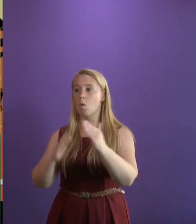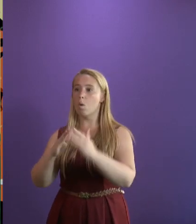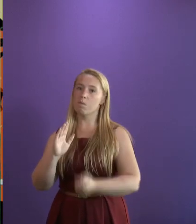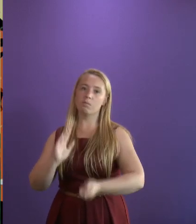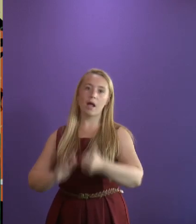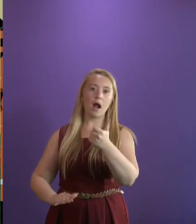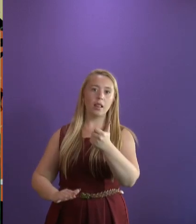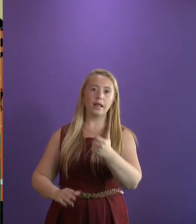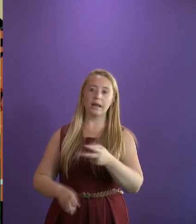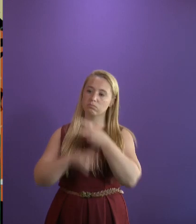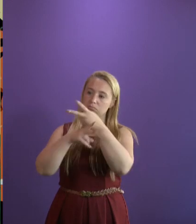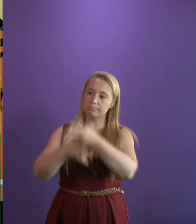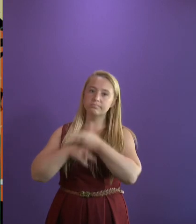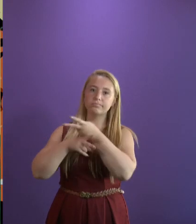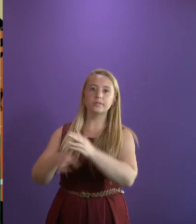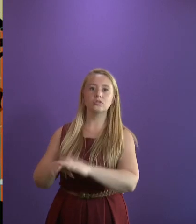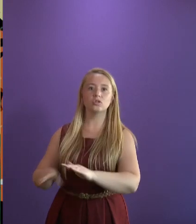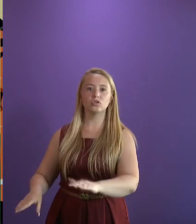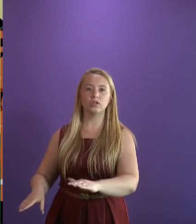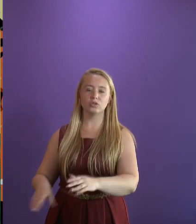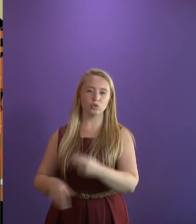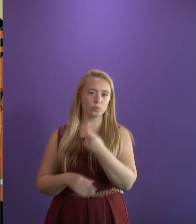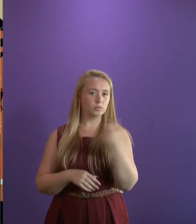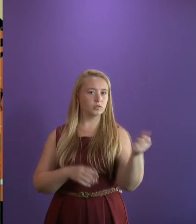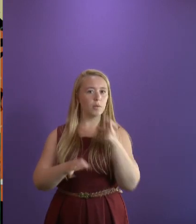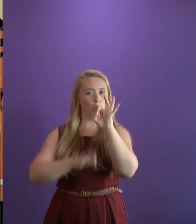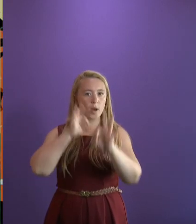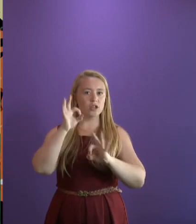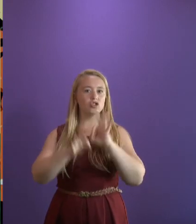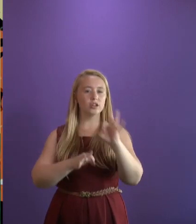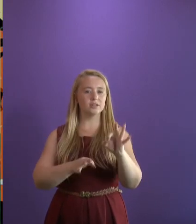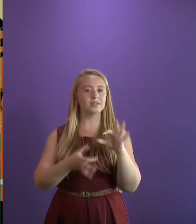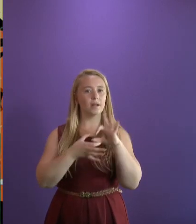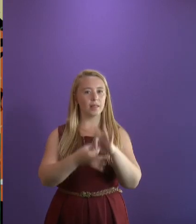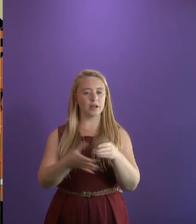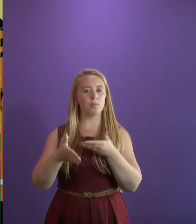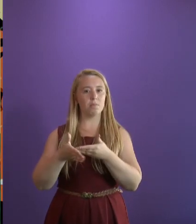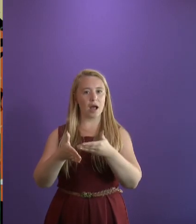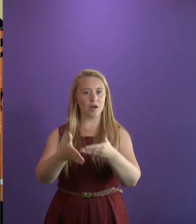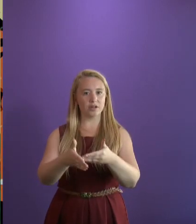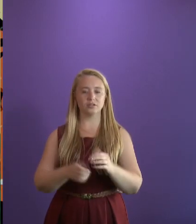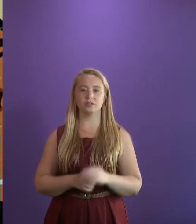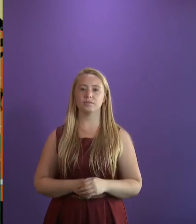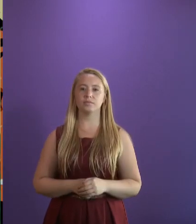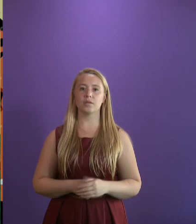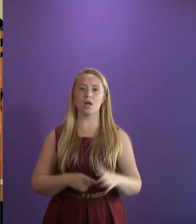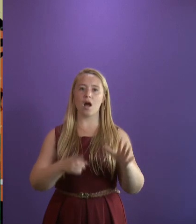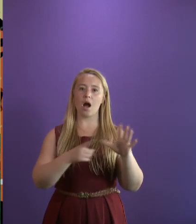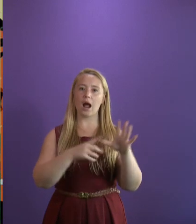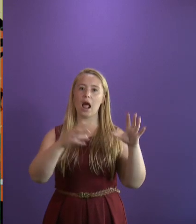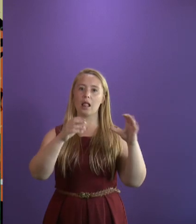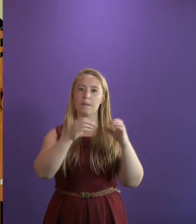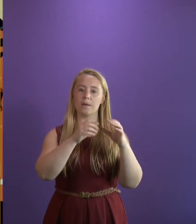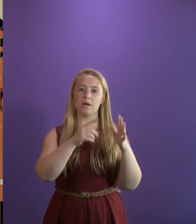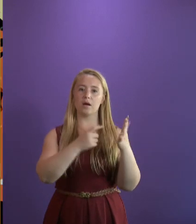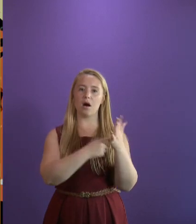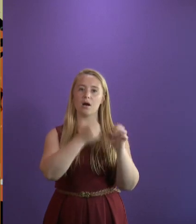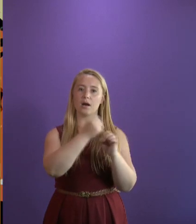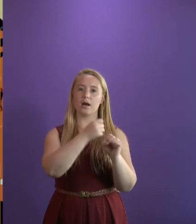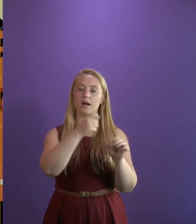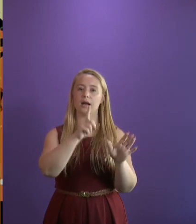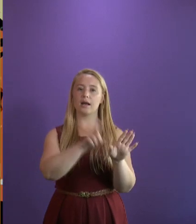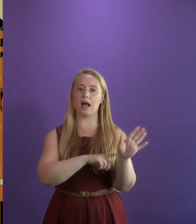So I've got a couple of questions here that tie in with some of these difficulties. From the Argyll and Bute Hub, welcome, from Councillor